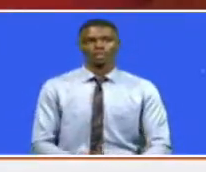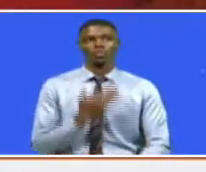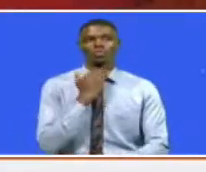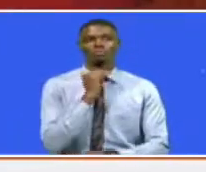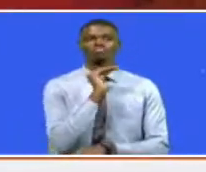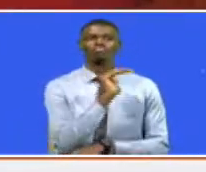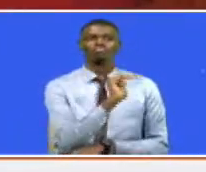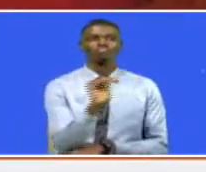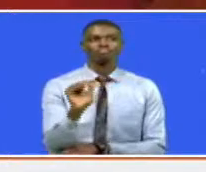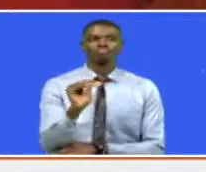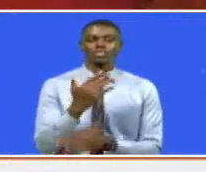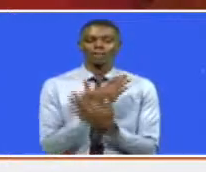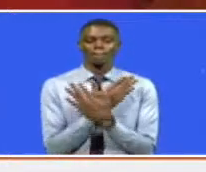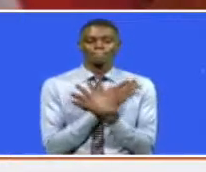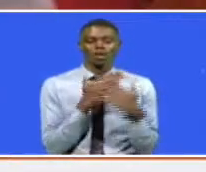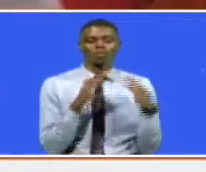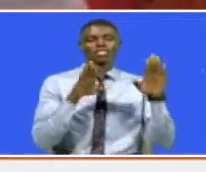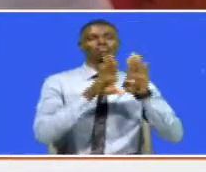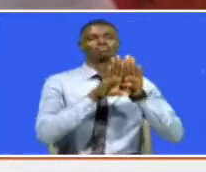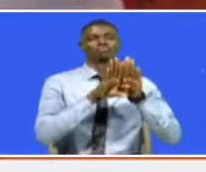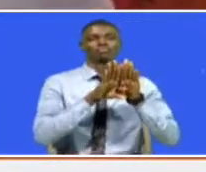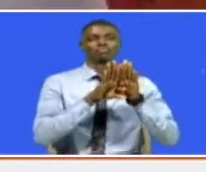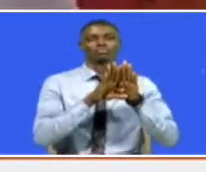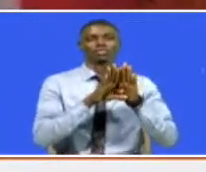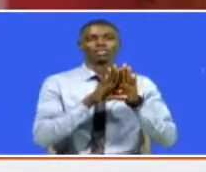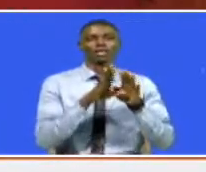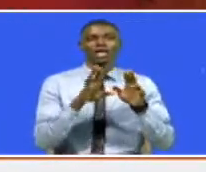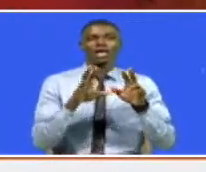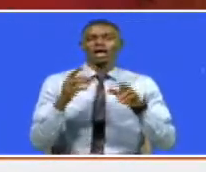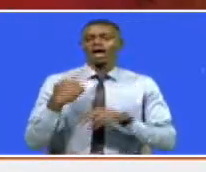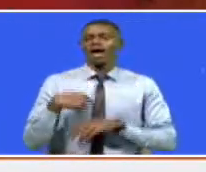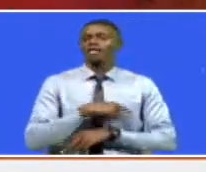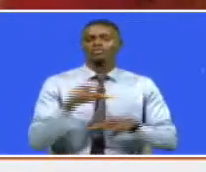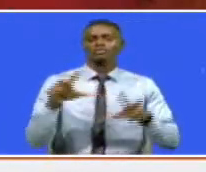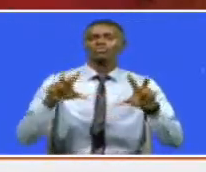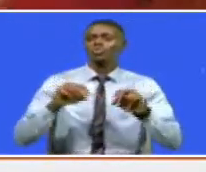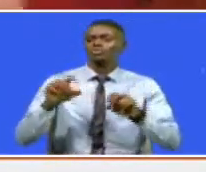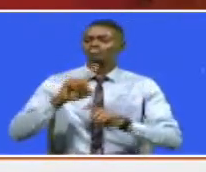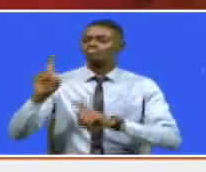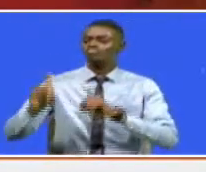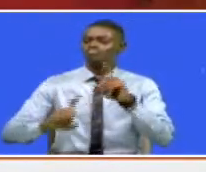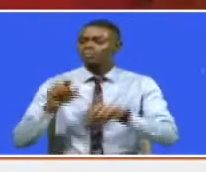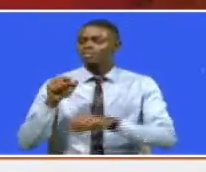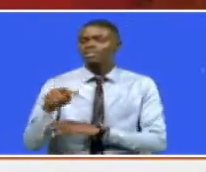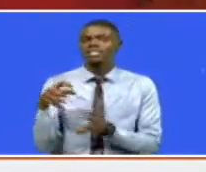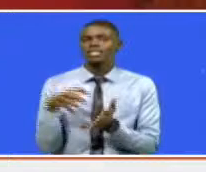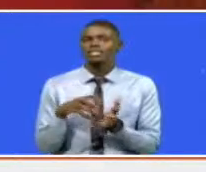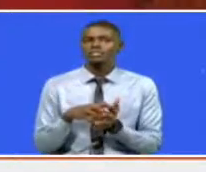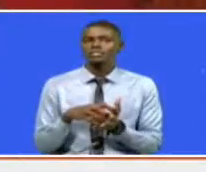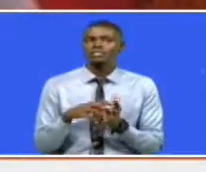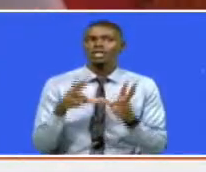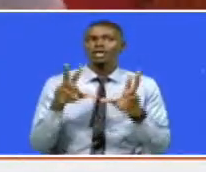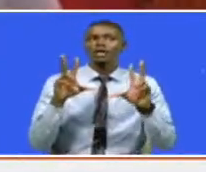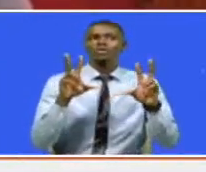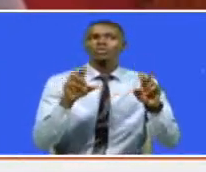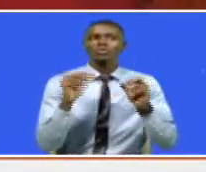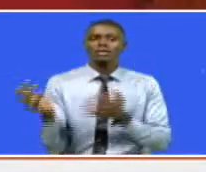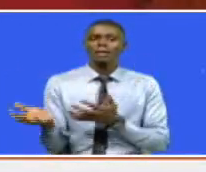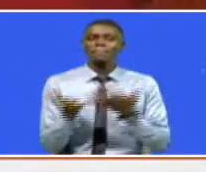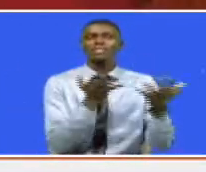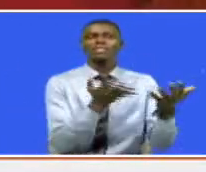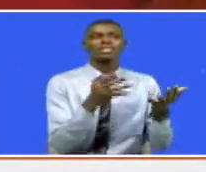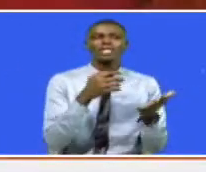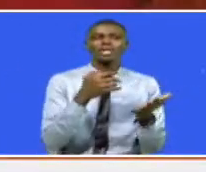beseech my colleagues here, that let us not trivialize this matter. Let us not bring the